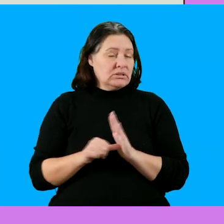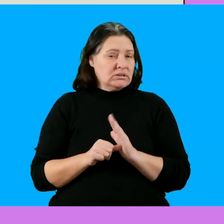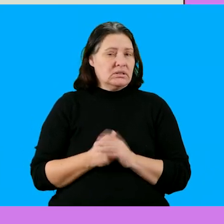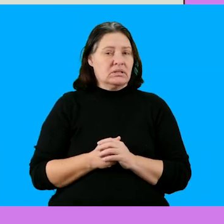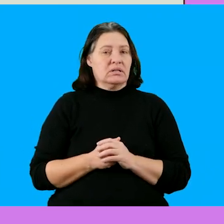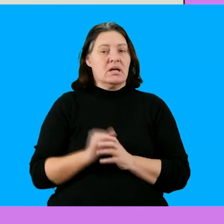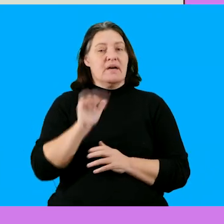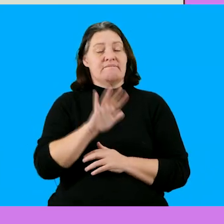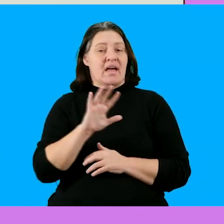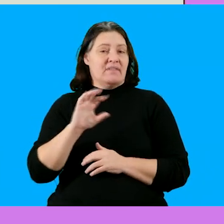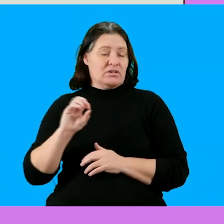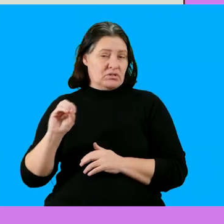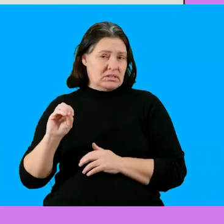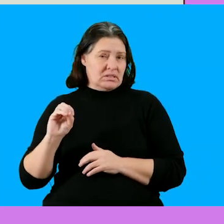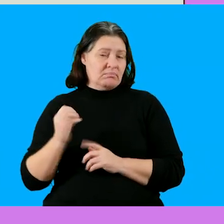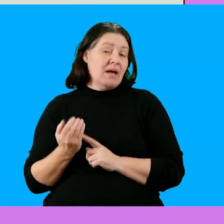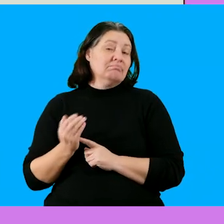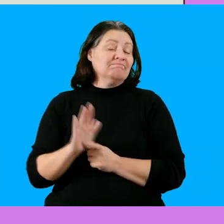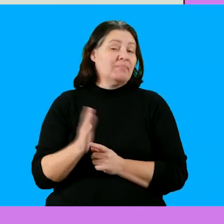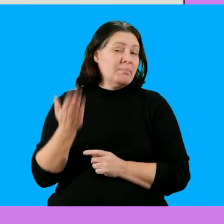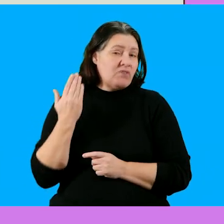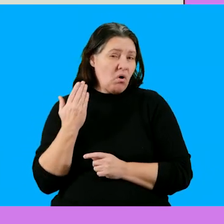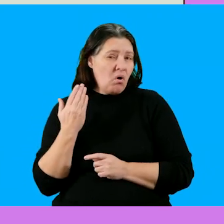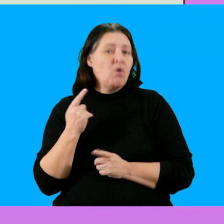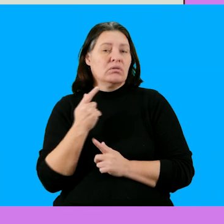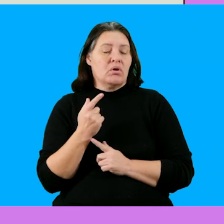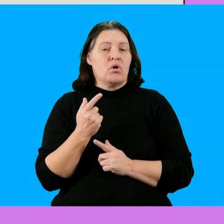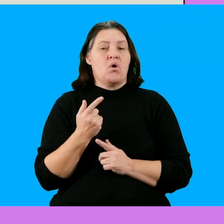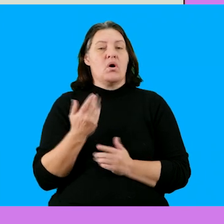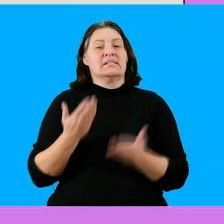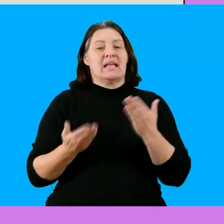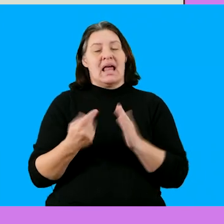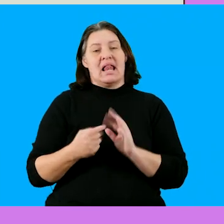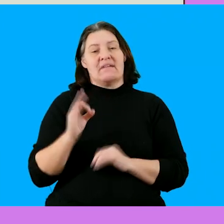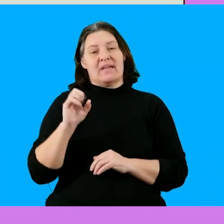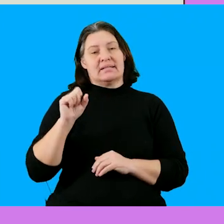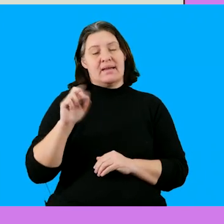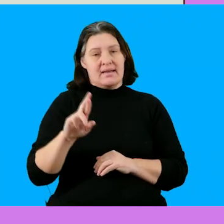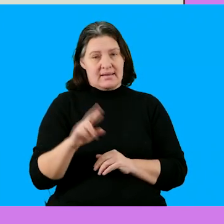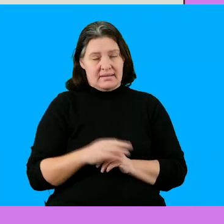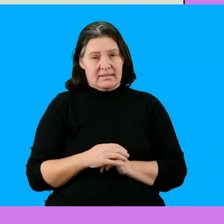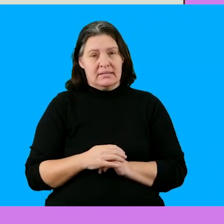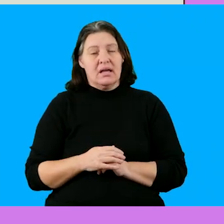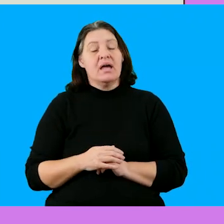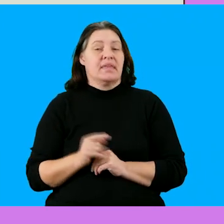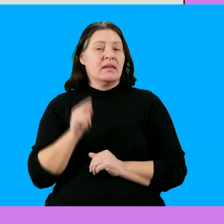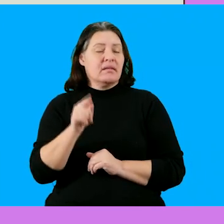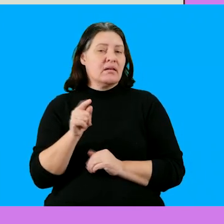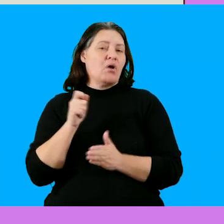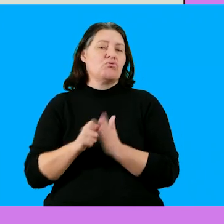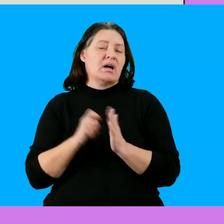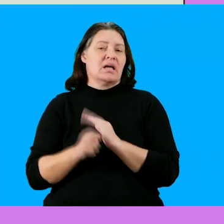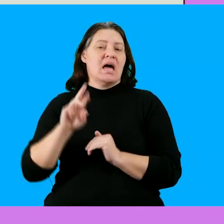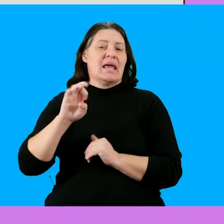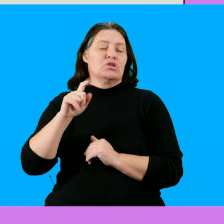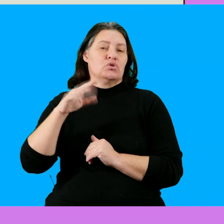important? The 500, as I've indicated earlier on, is known as your scale factor. Okay? And then scales are written